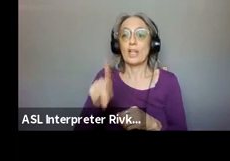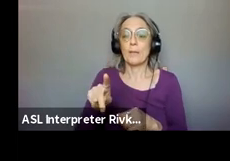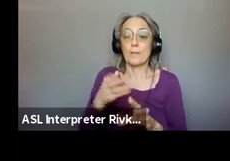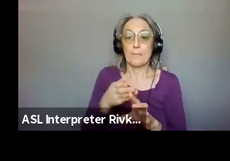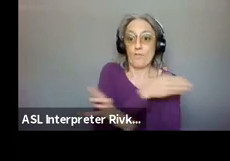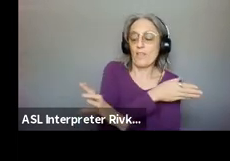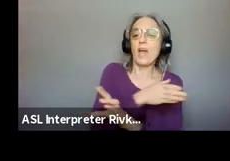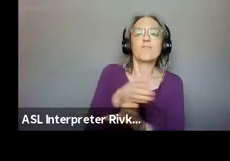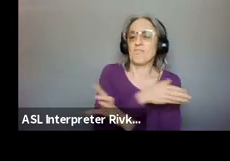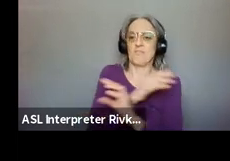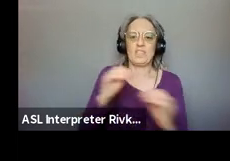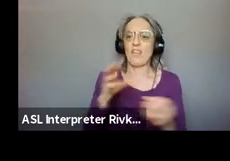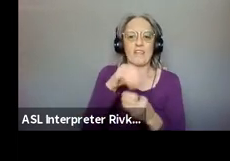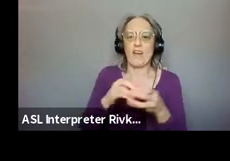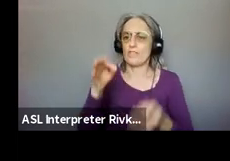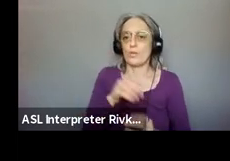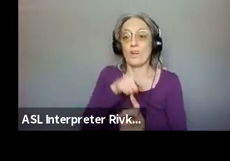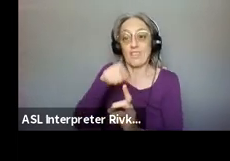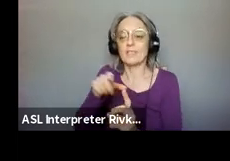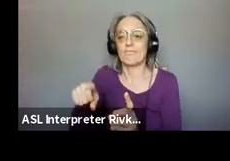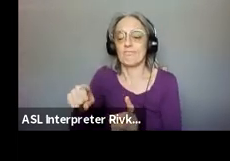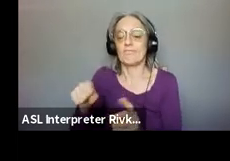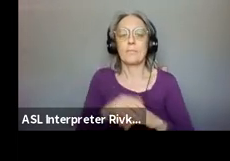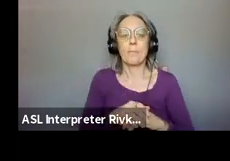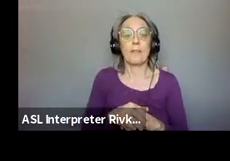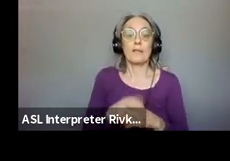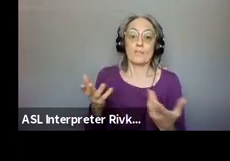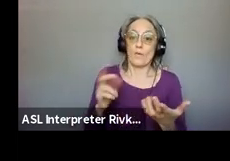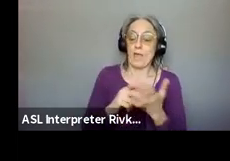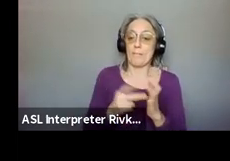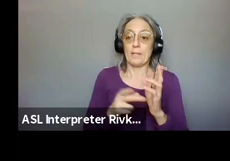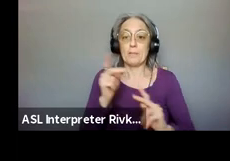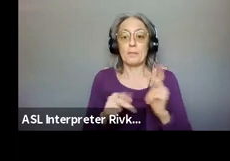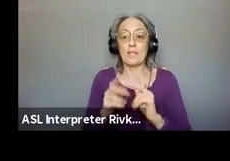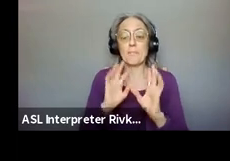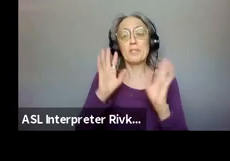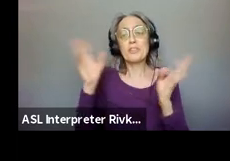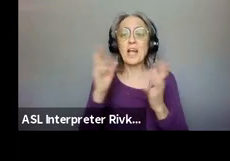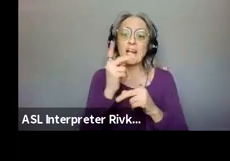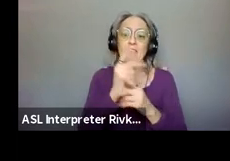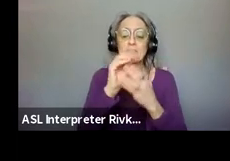And so it allows people to be really creative in terms of what's going to work for them in their specific situation.